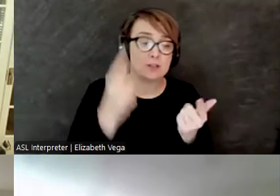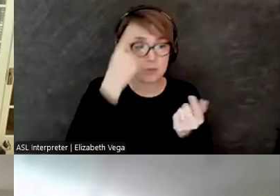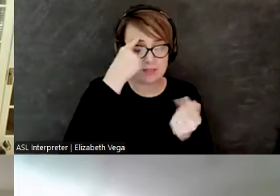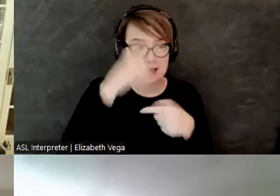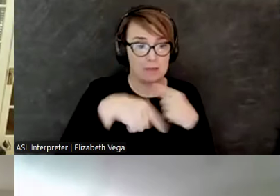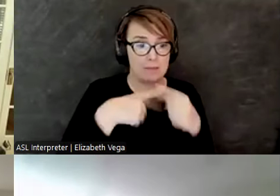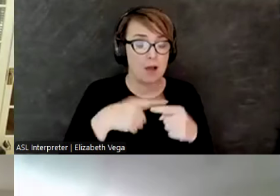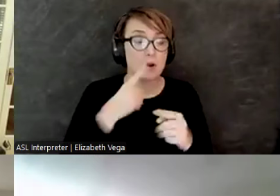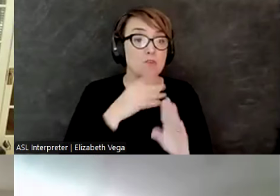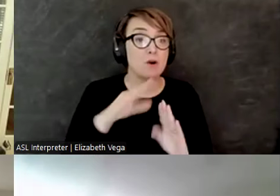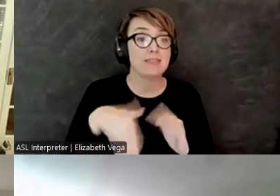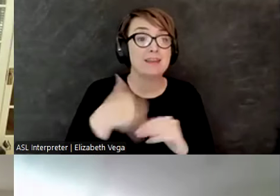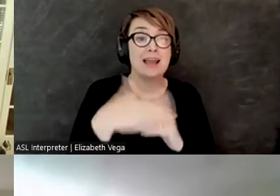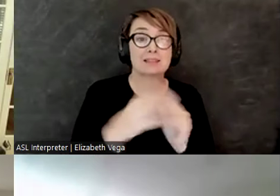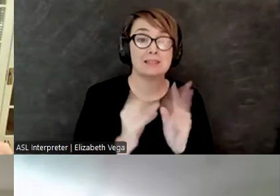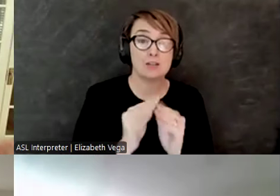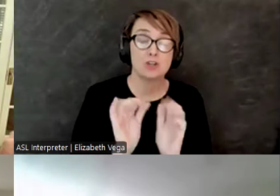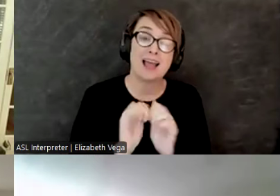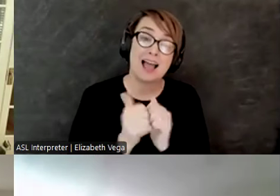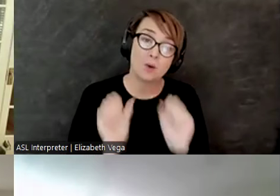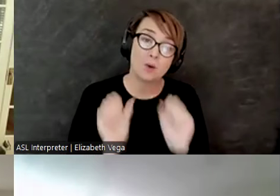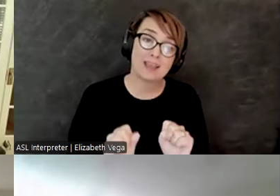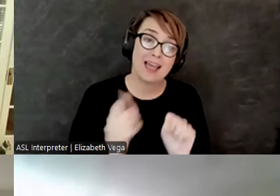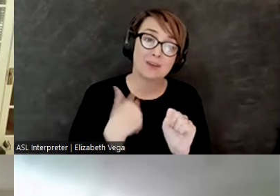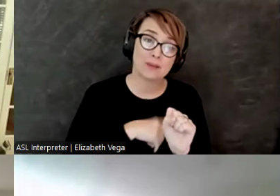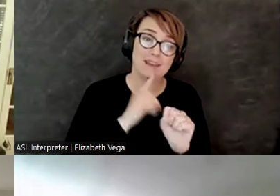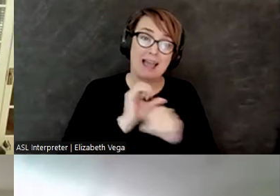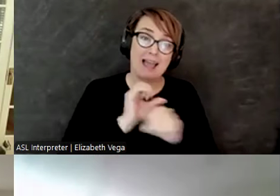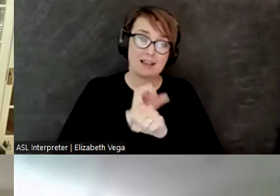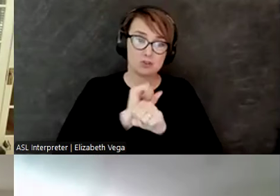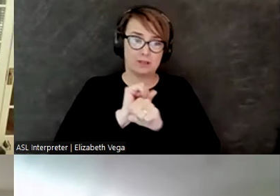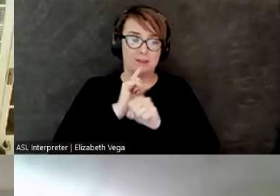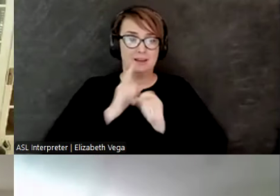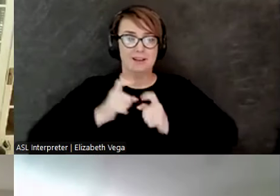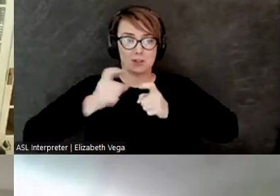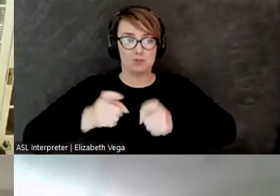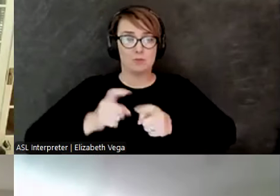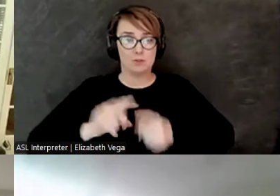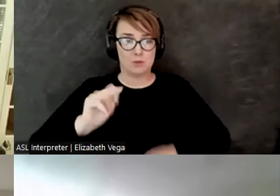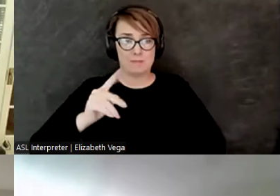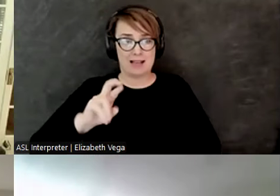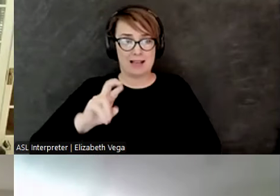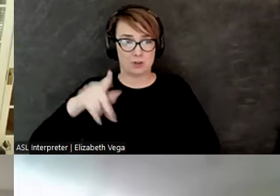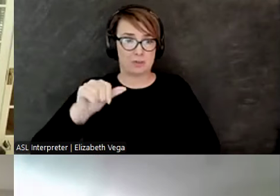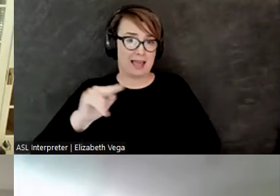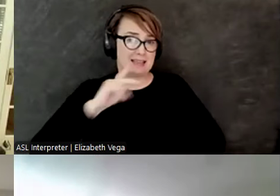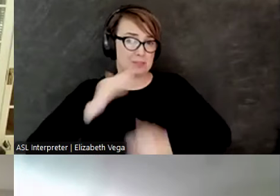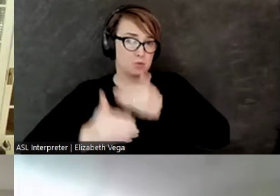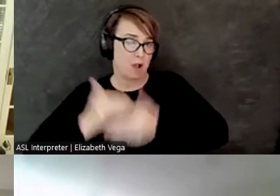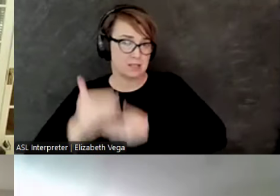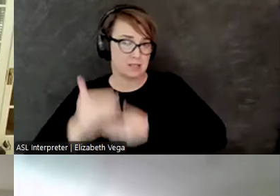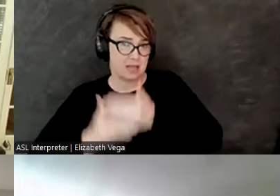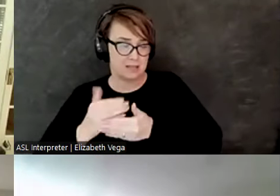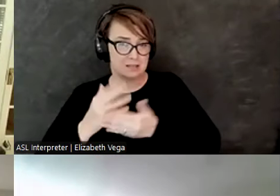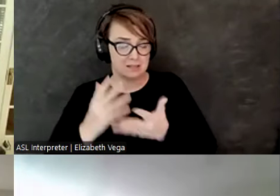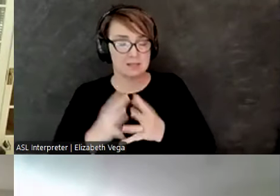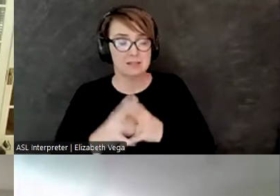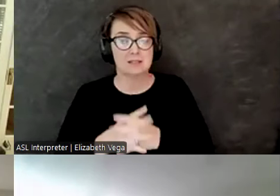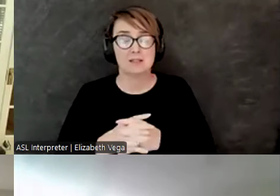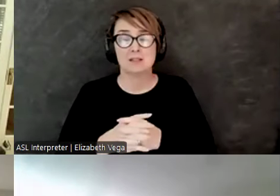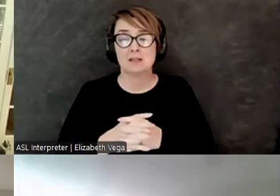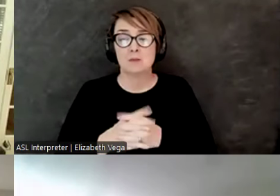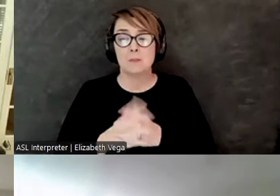like how we can actually contribute to the master plan process and vice versa. But I